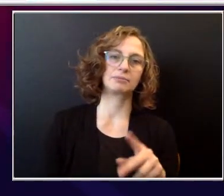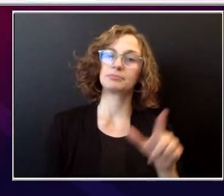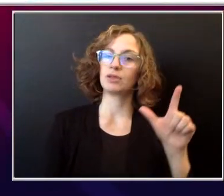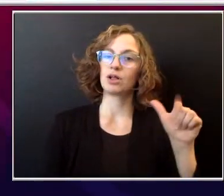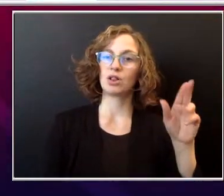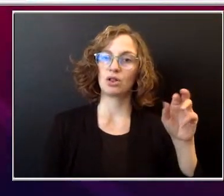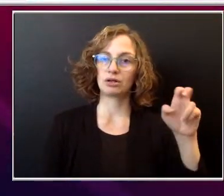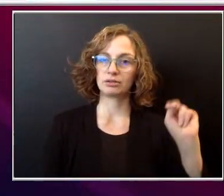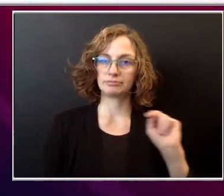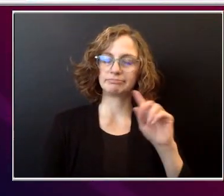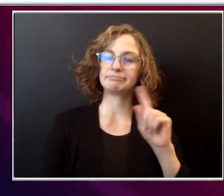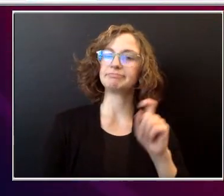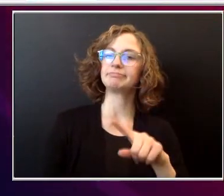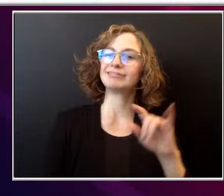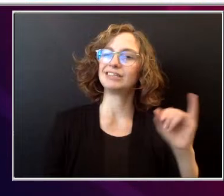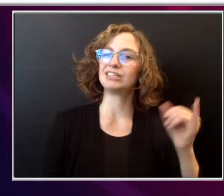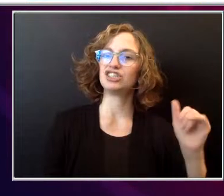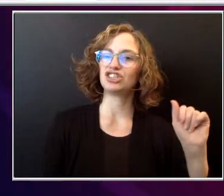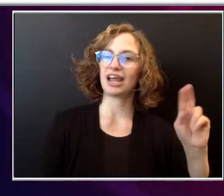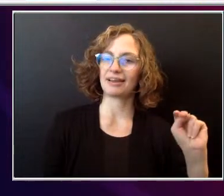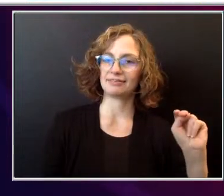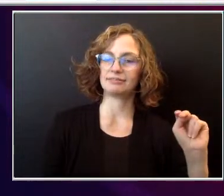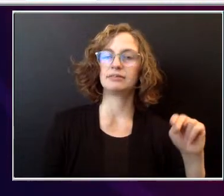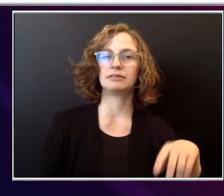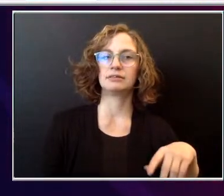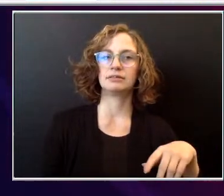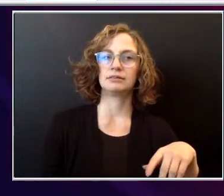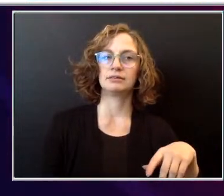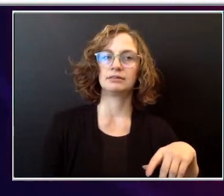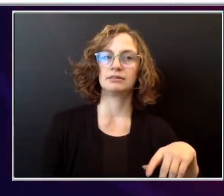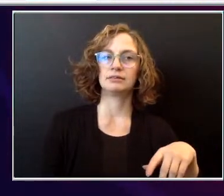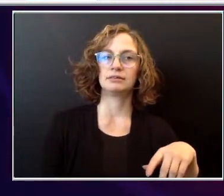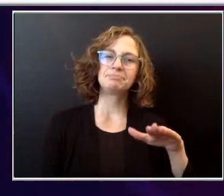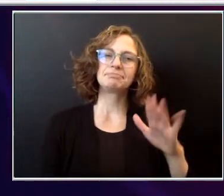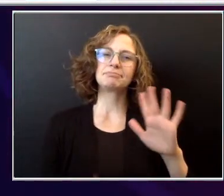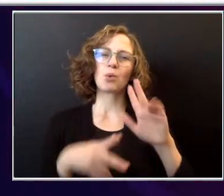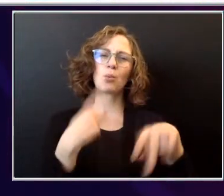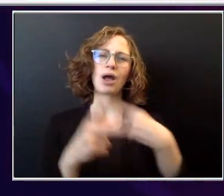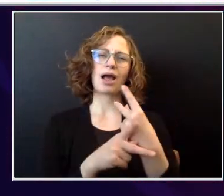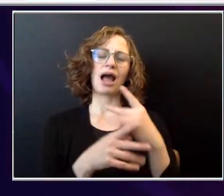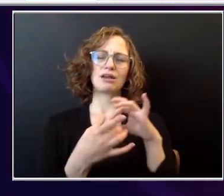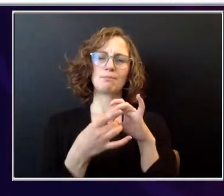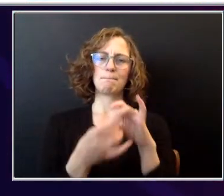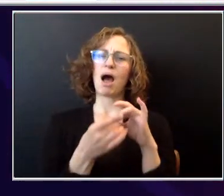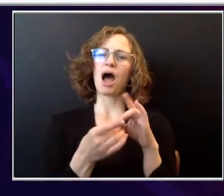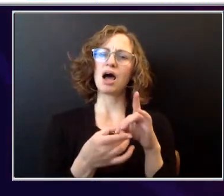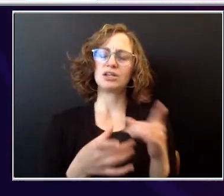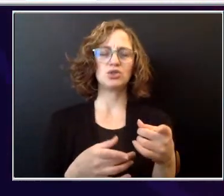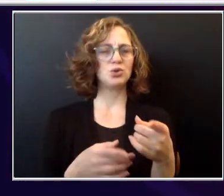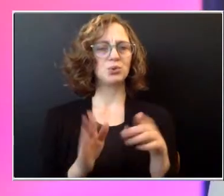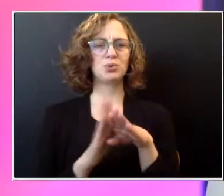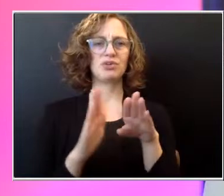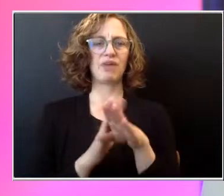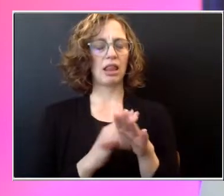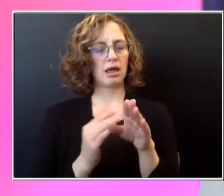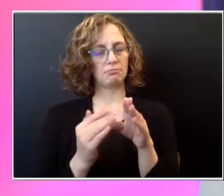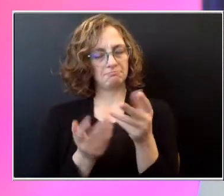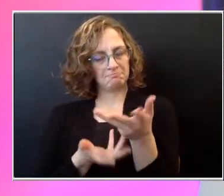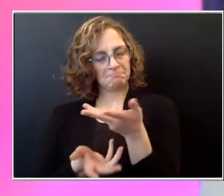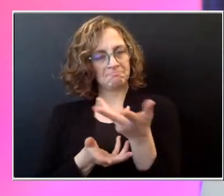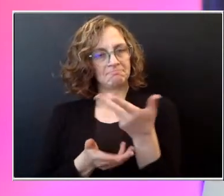Lauren wants to know, Jan, what kind of bond do you form with working so closely with your patients?